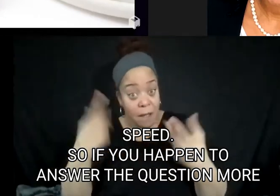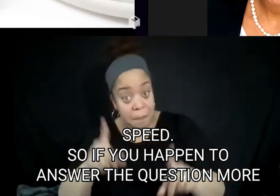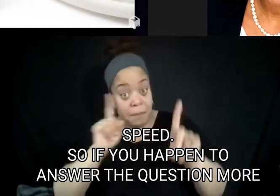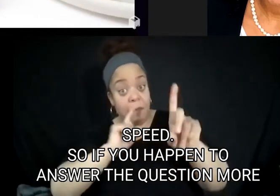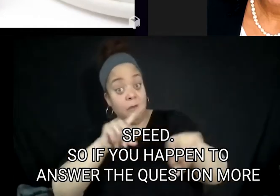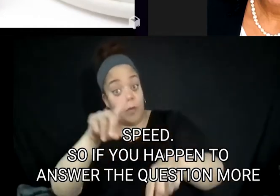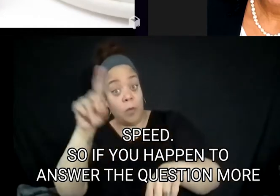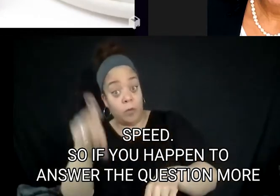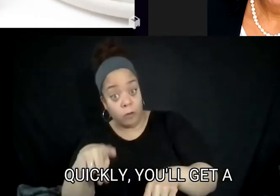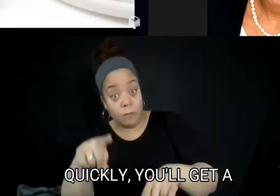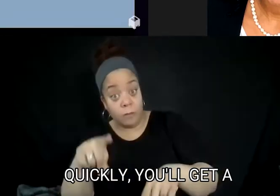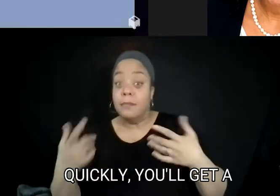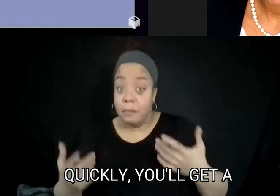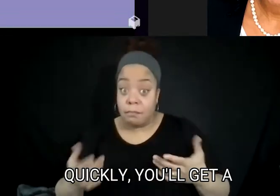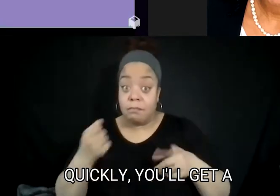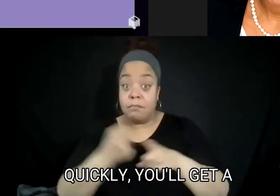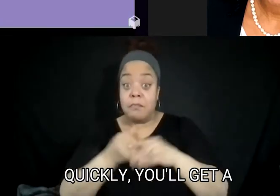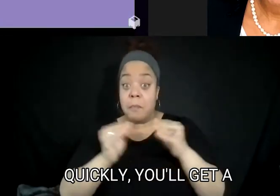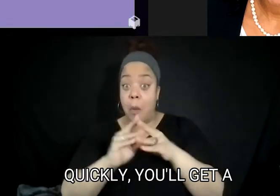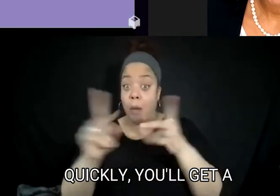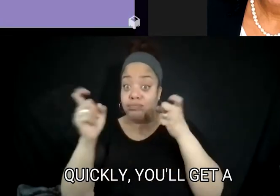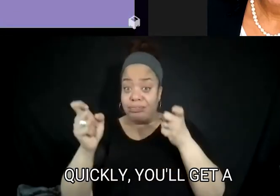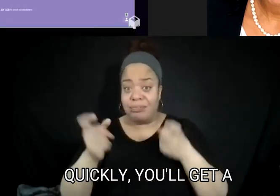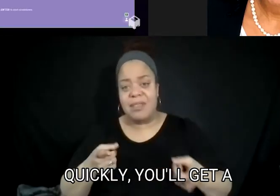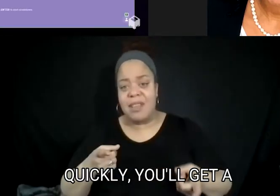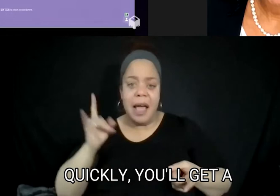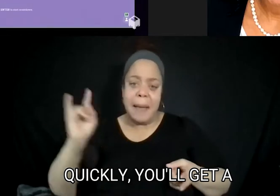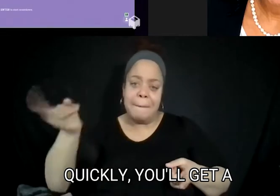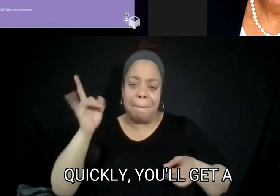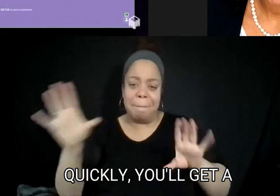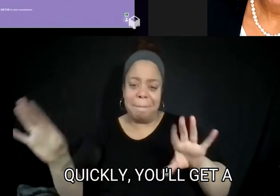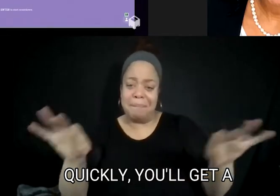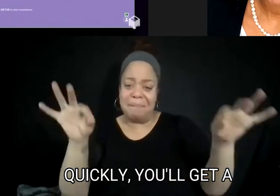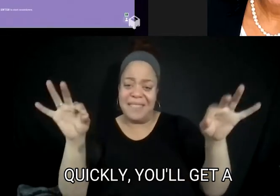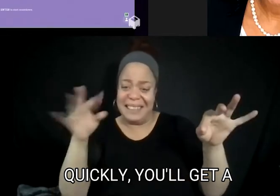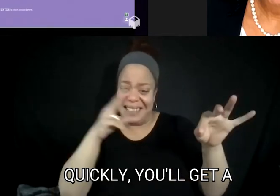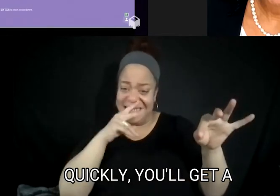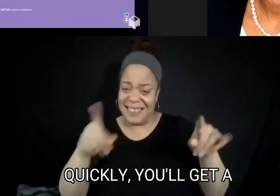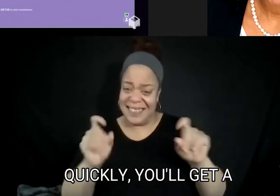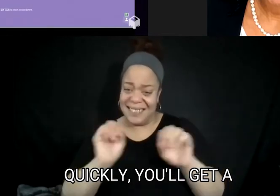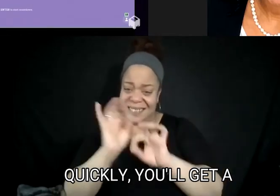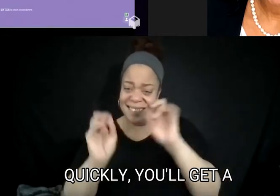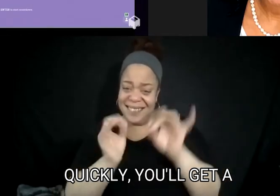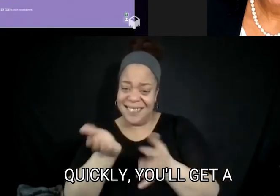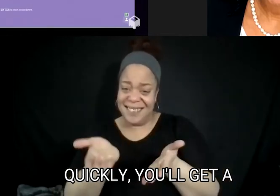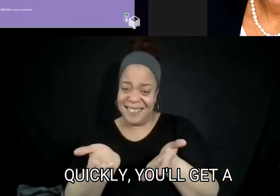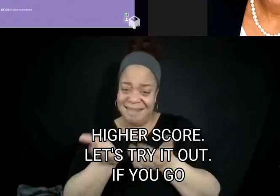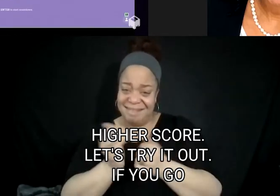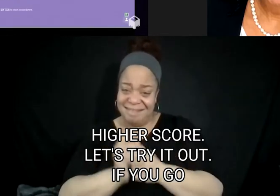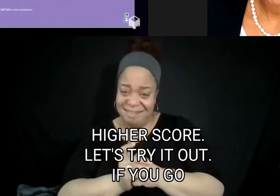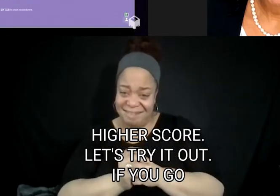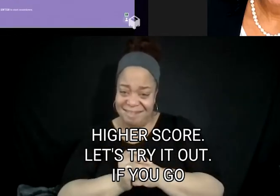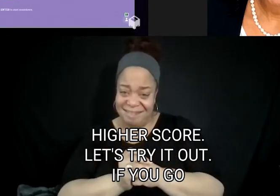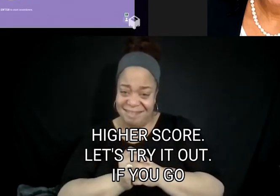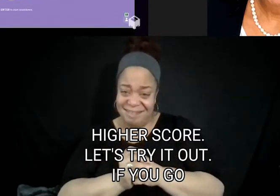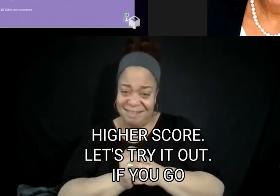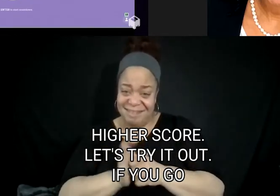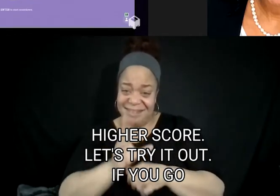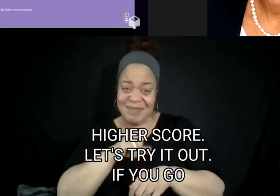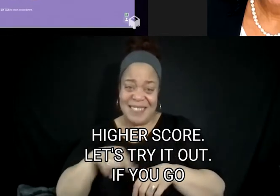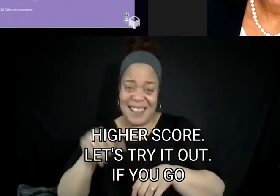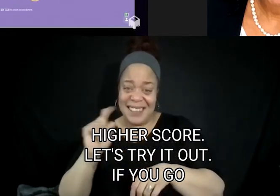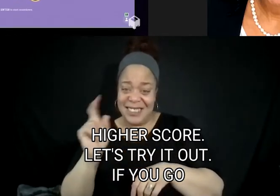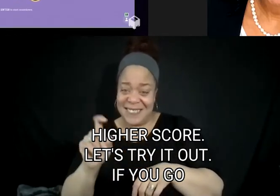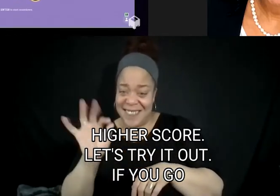out? If you folks go back to Menti on your, you know, devices, and we got a lot of folks in here already.